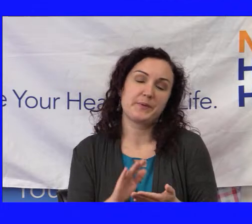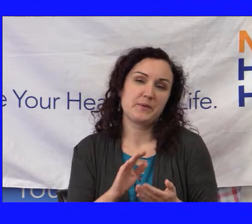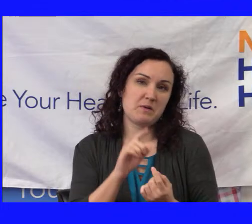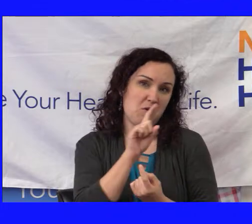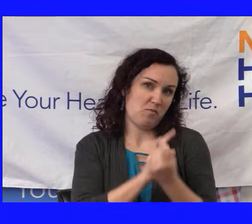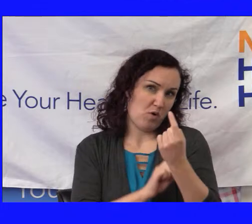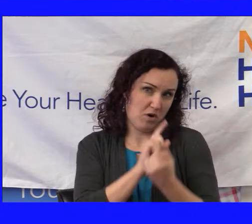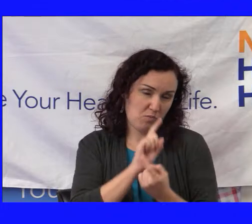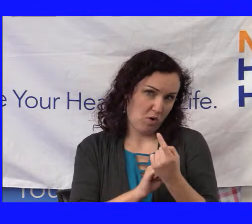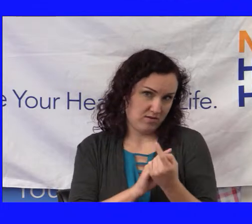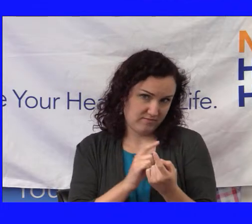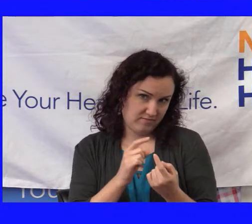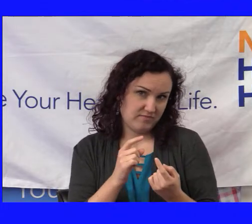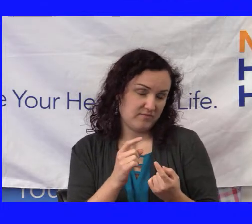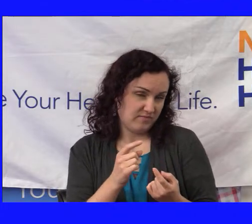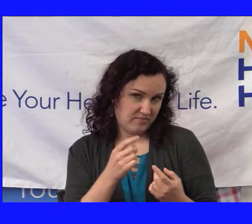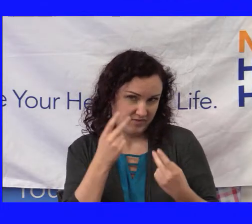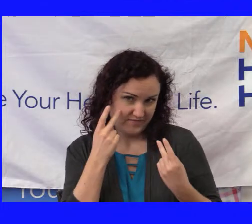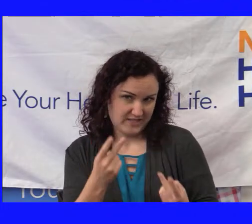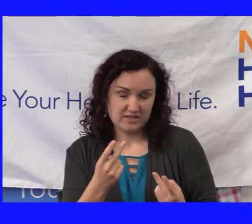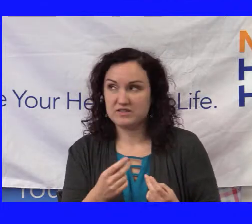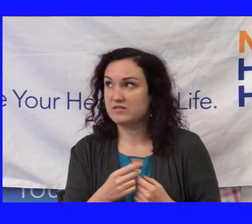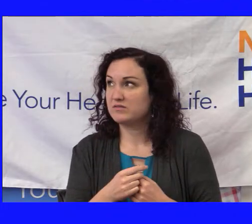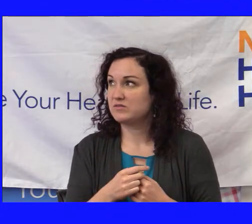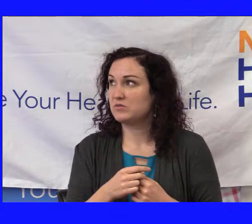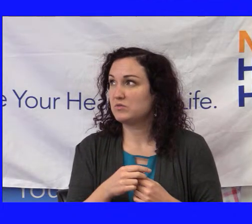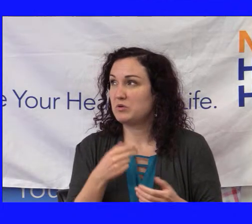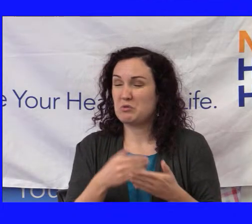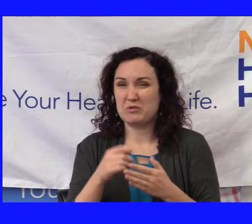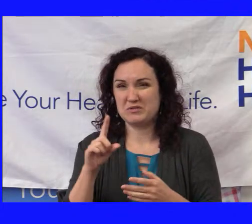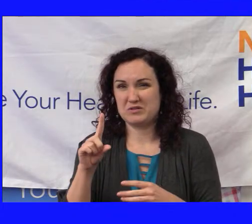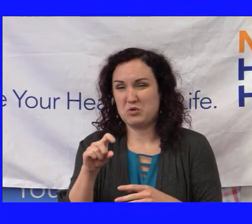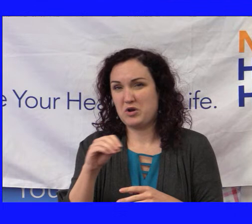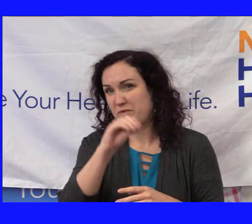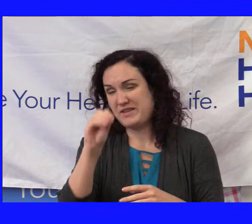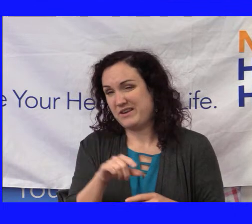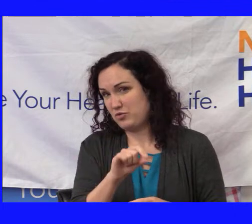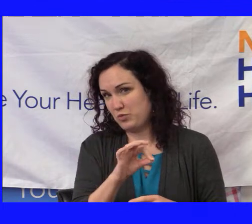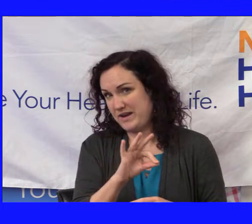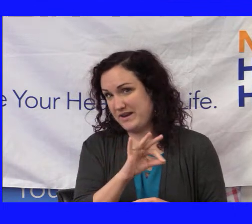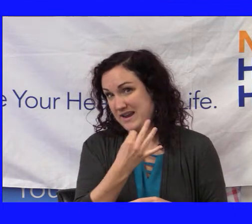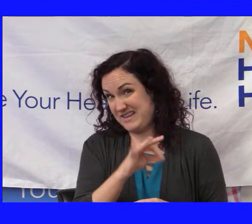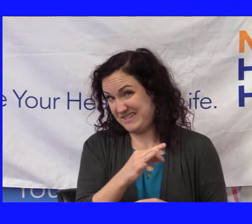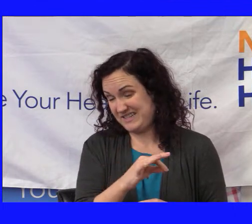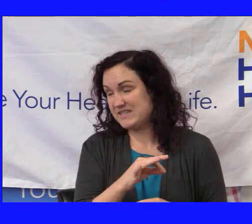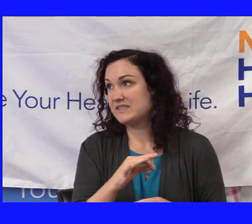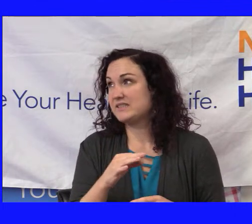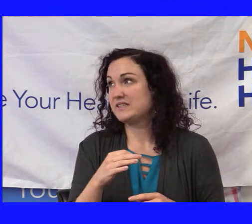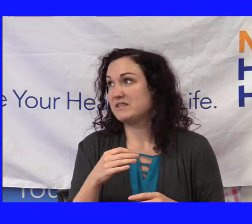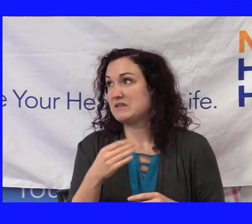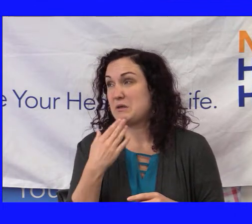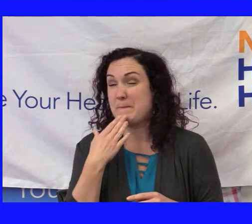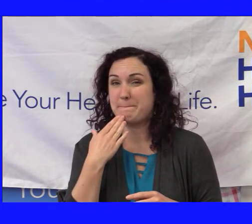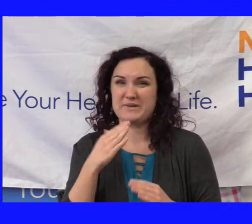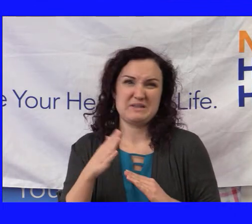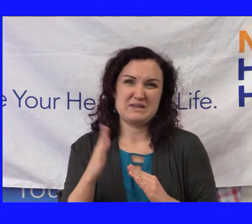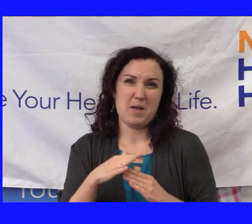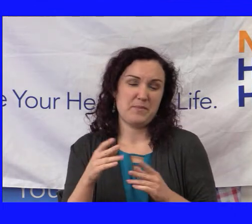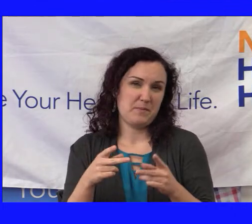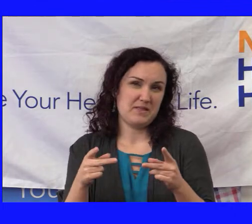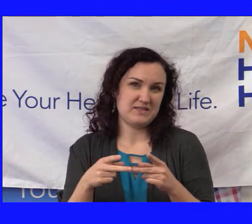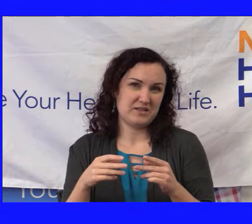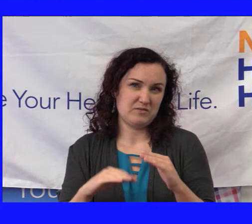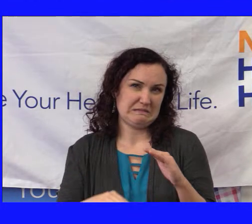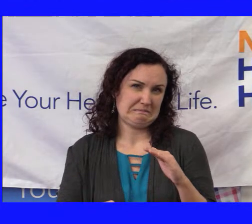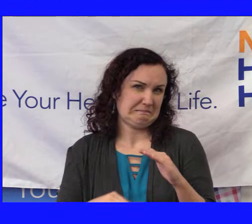were at close to 100%, I'd say, in 2019. At our best facilities, we got up